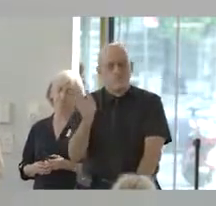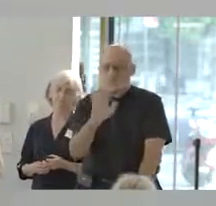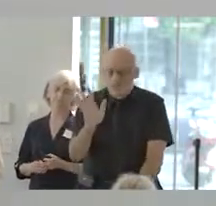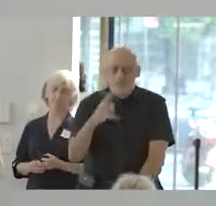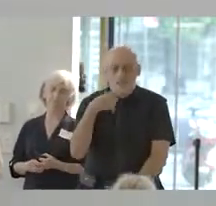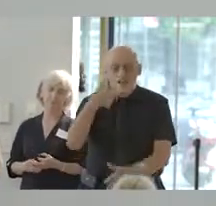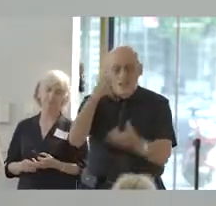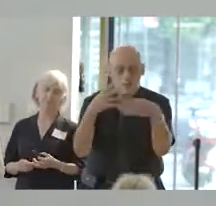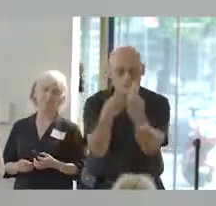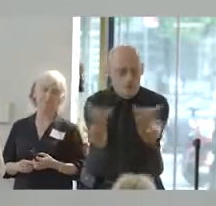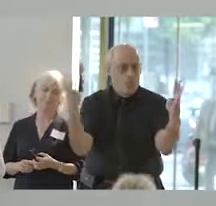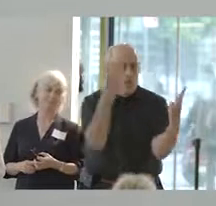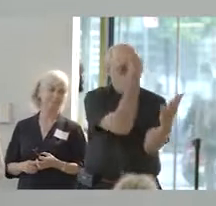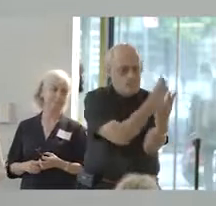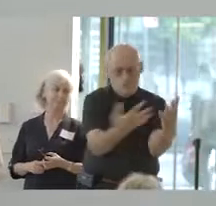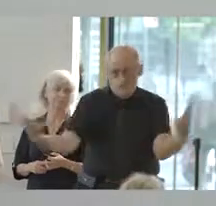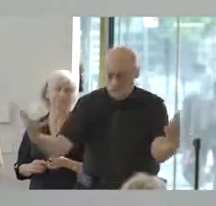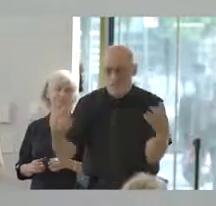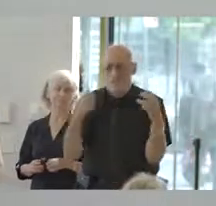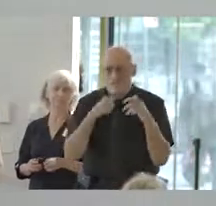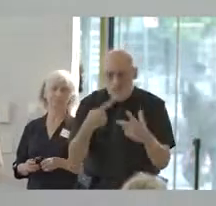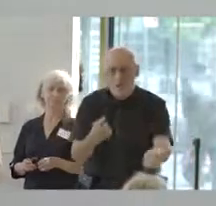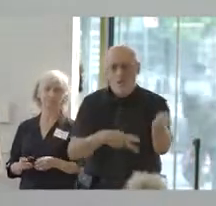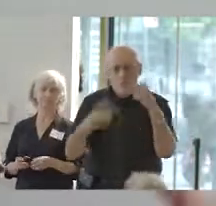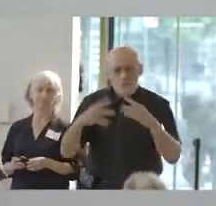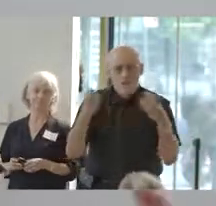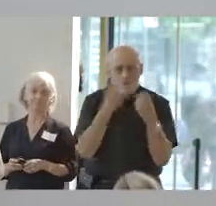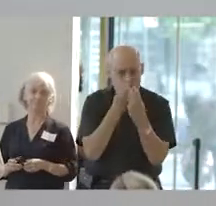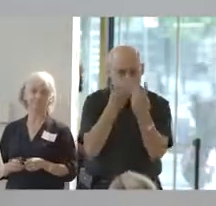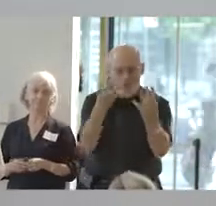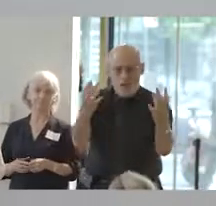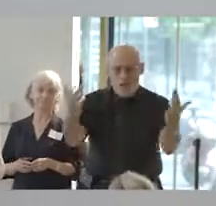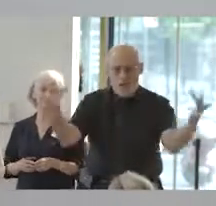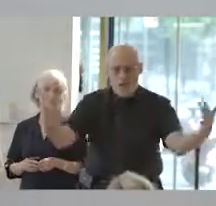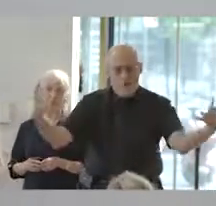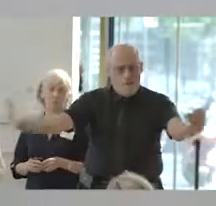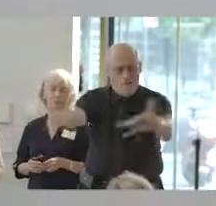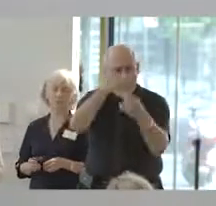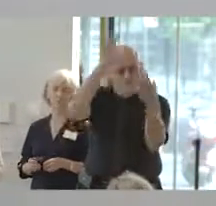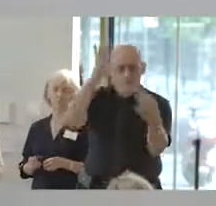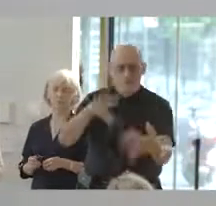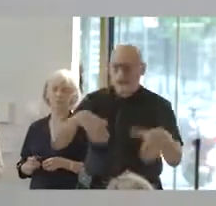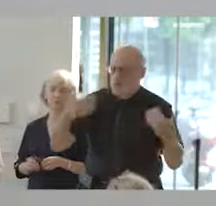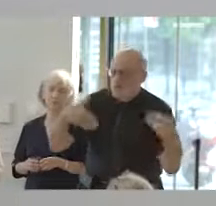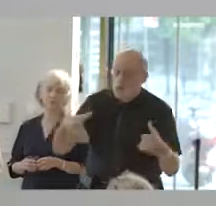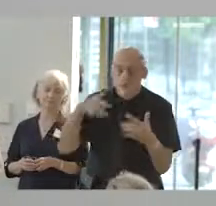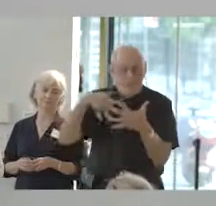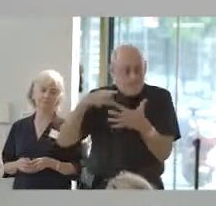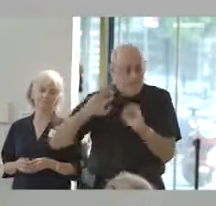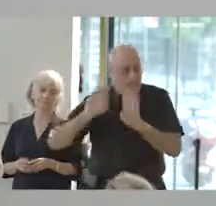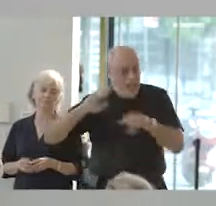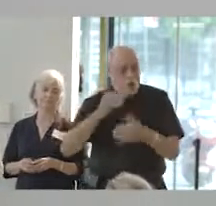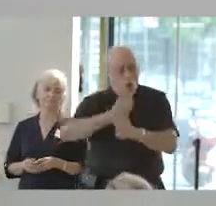tell 10, tell 20, tell as many people as you can to get as much feedback as we can, because this is our